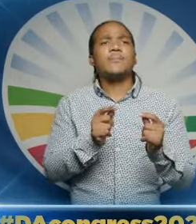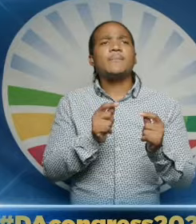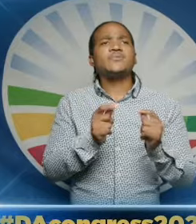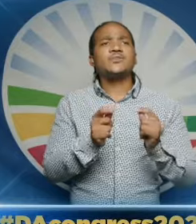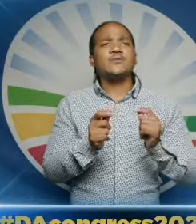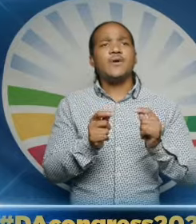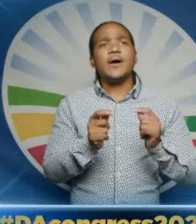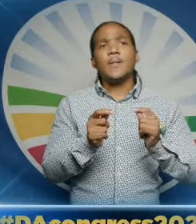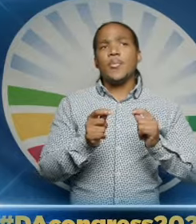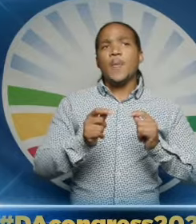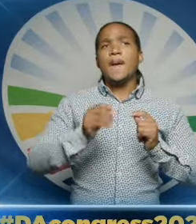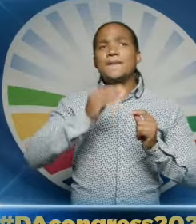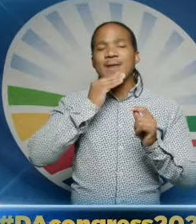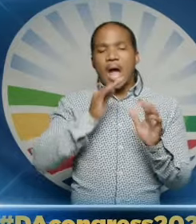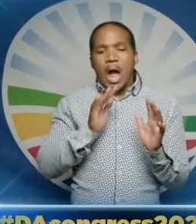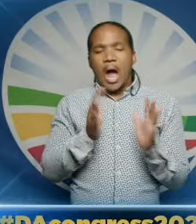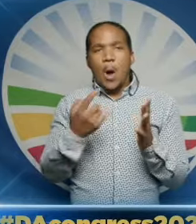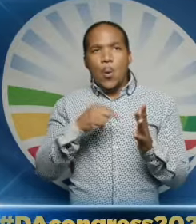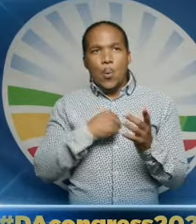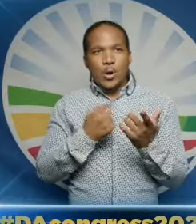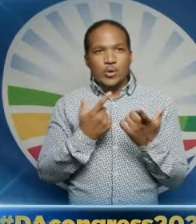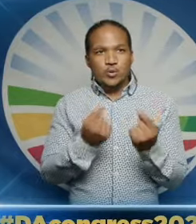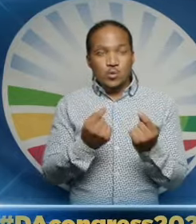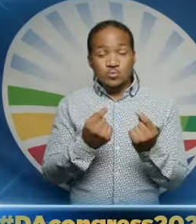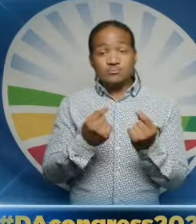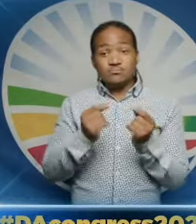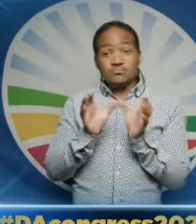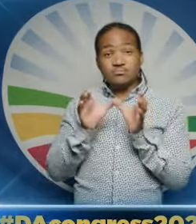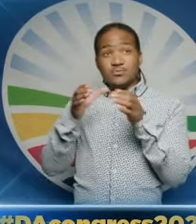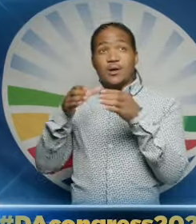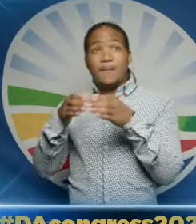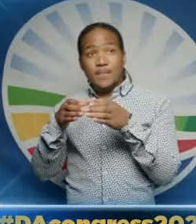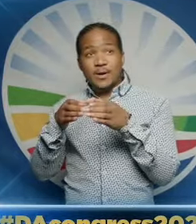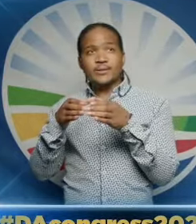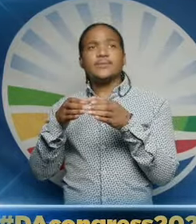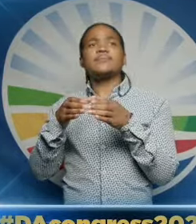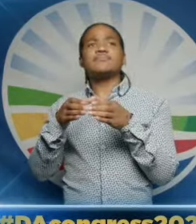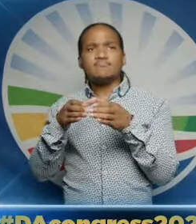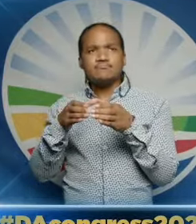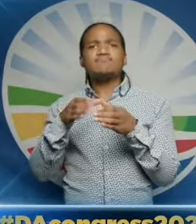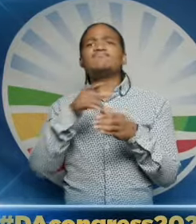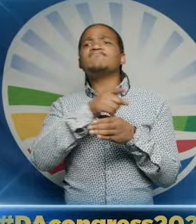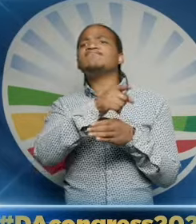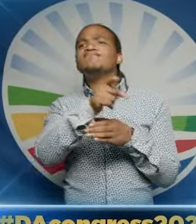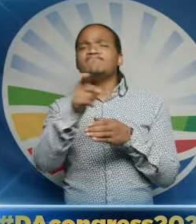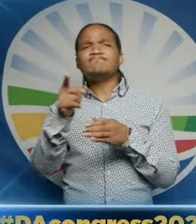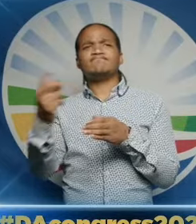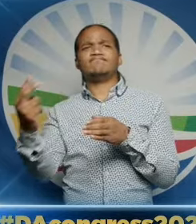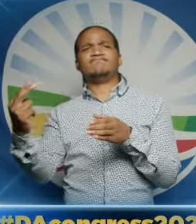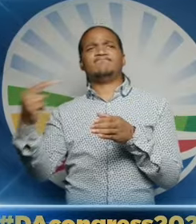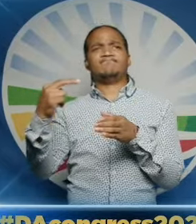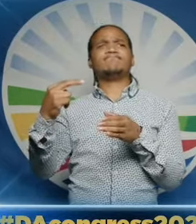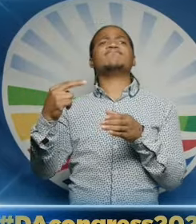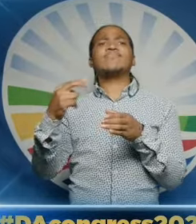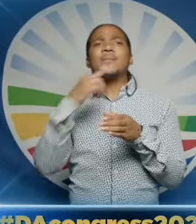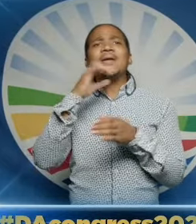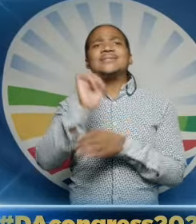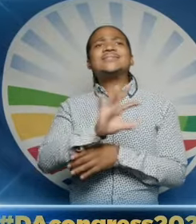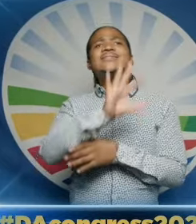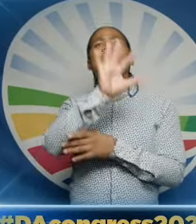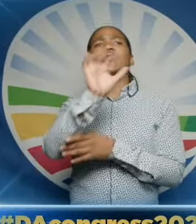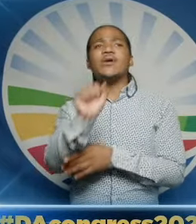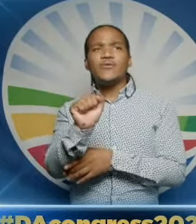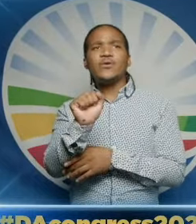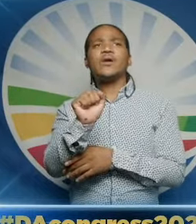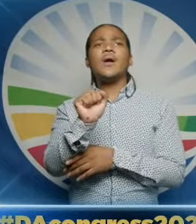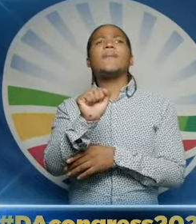it speaks to how do we, as a political party, envision how we pull millions of black South Africans who were